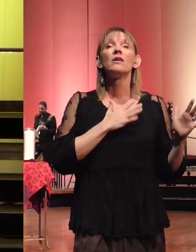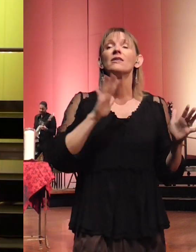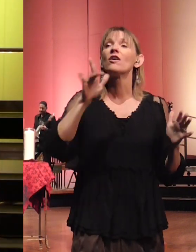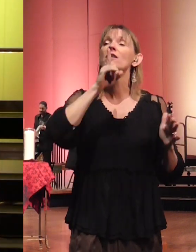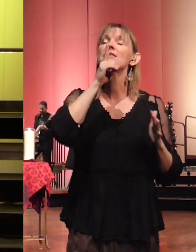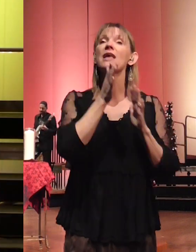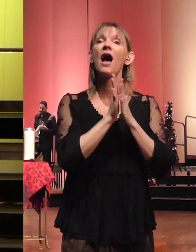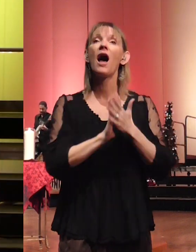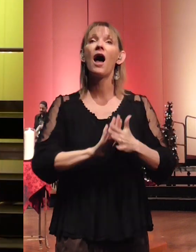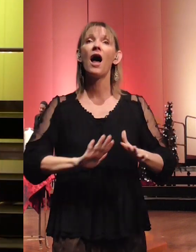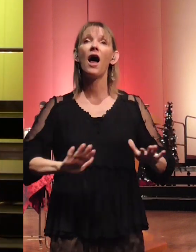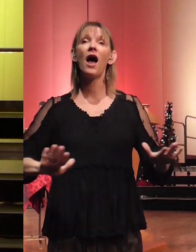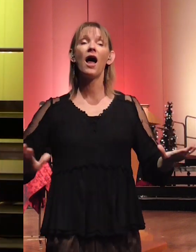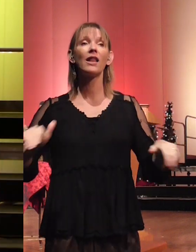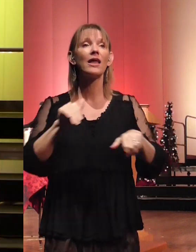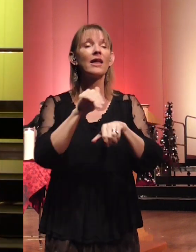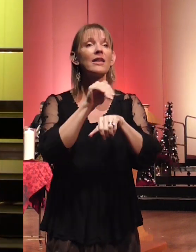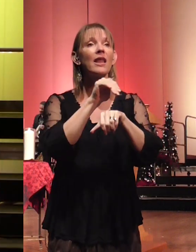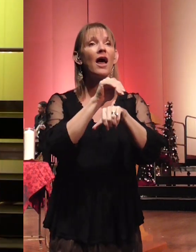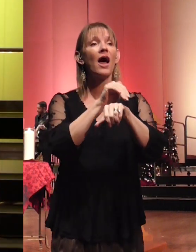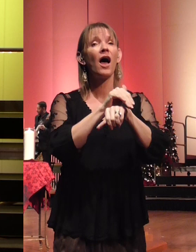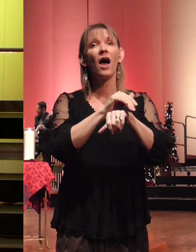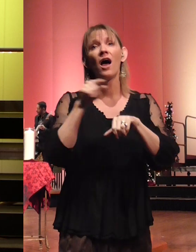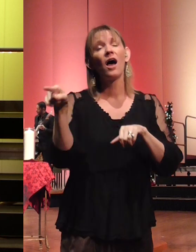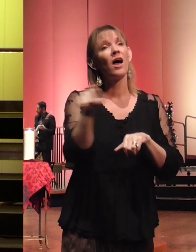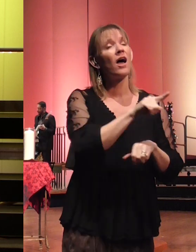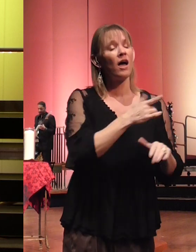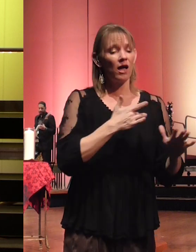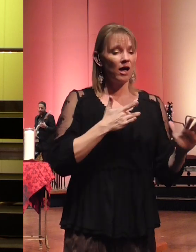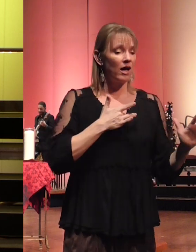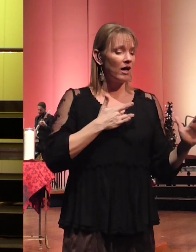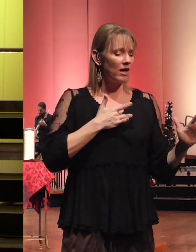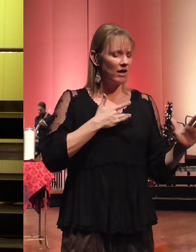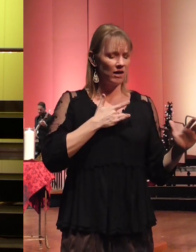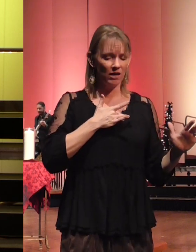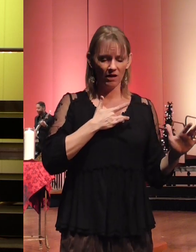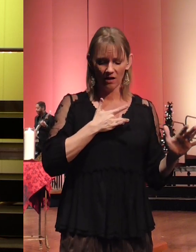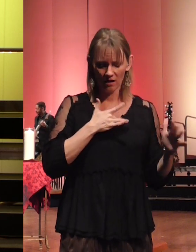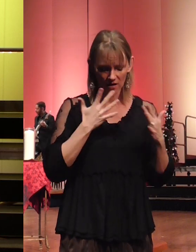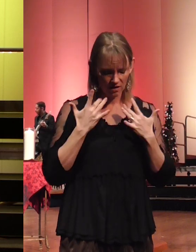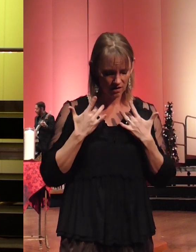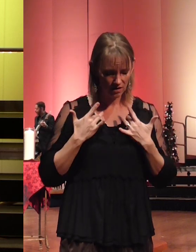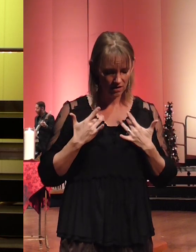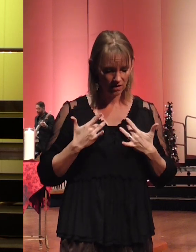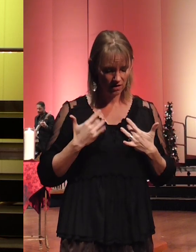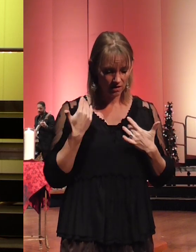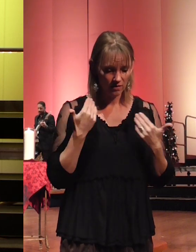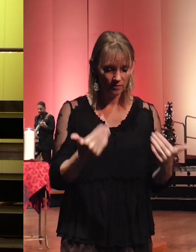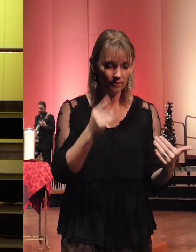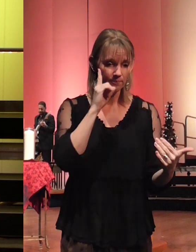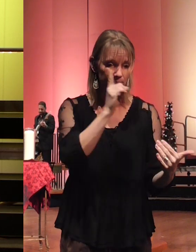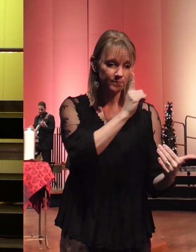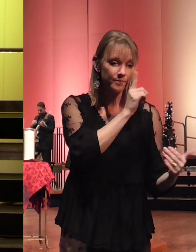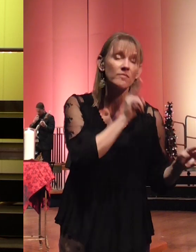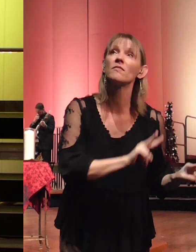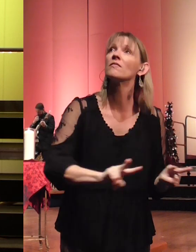In your silent night, when you're not alright, lift your eyes